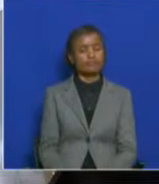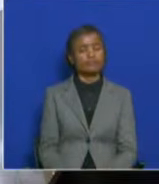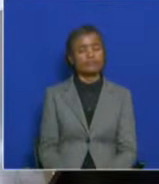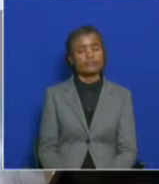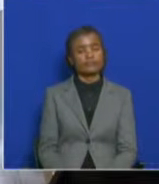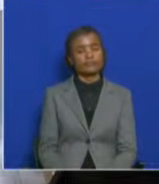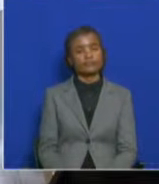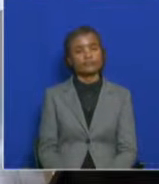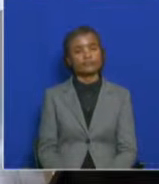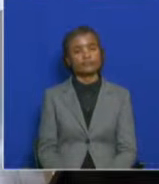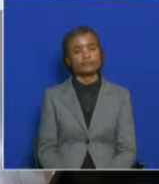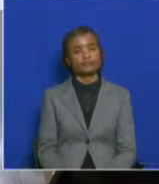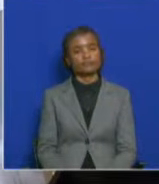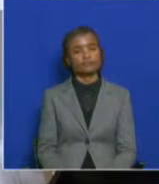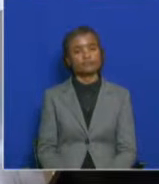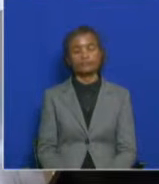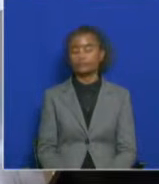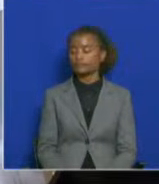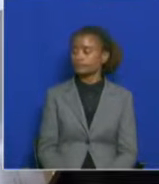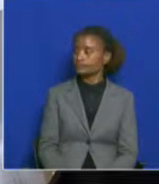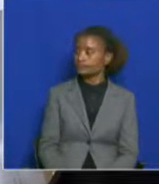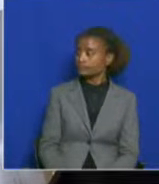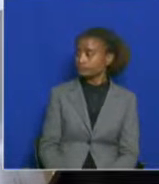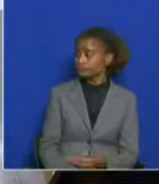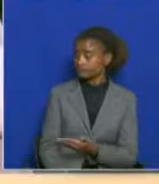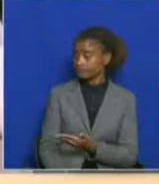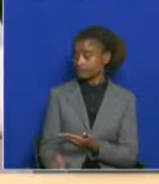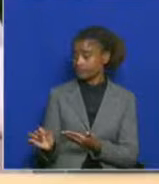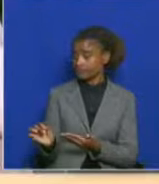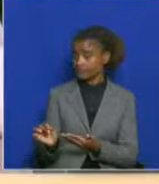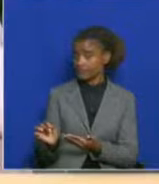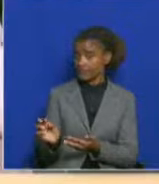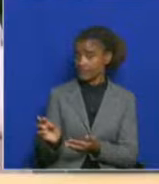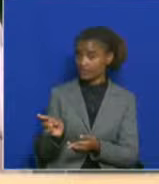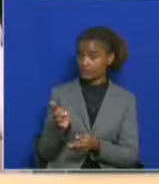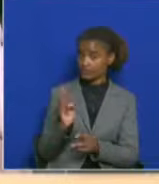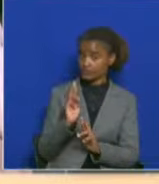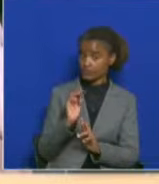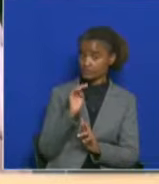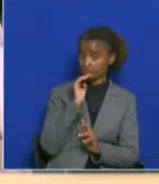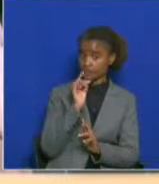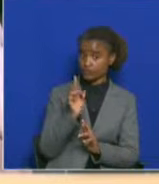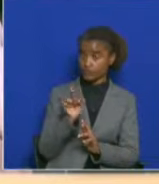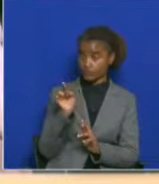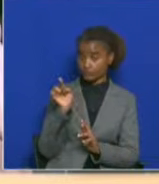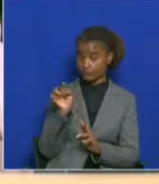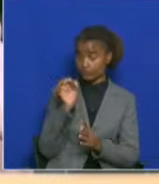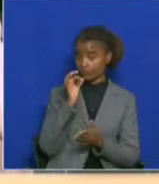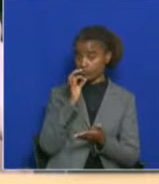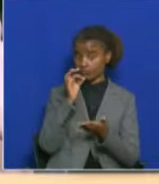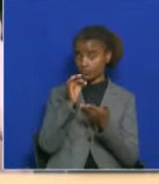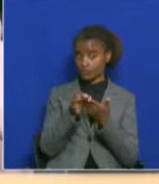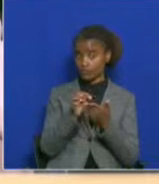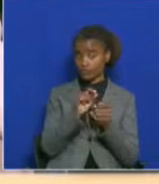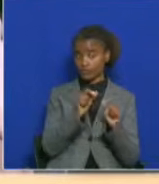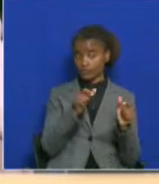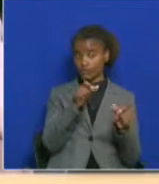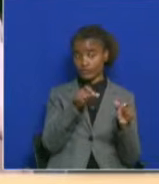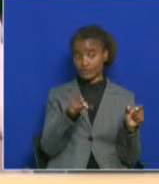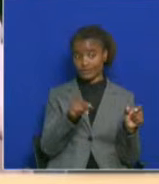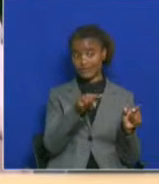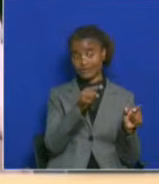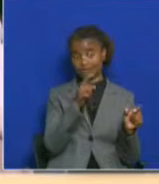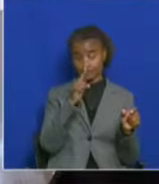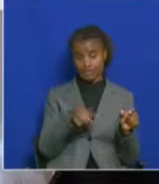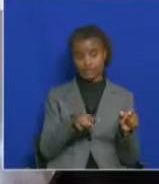So your answer, does it mean that's what you will be proposing to the commissioners, to find that the other That's